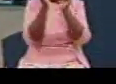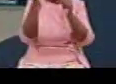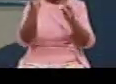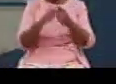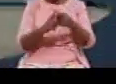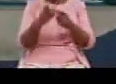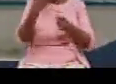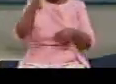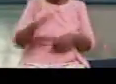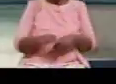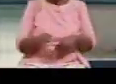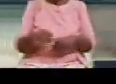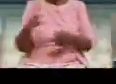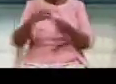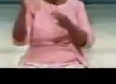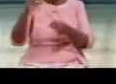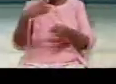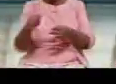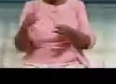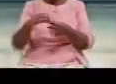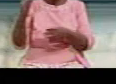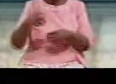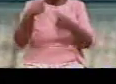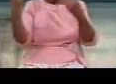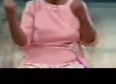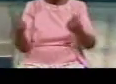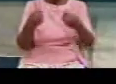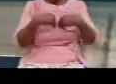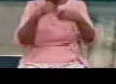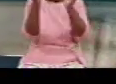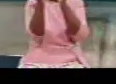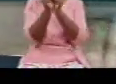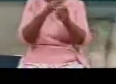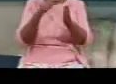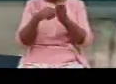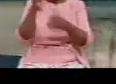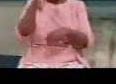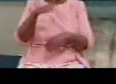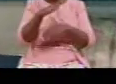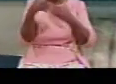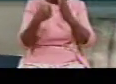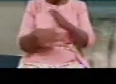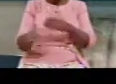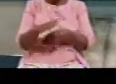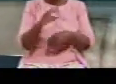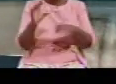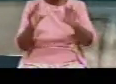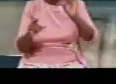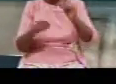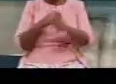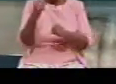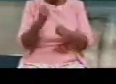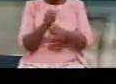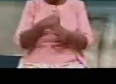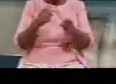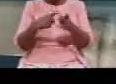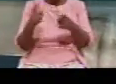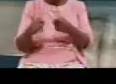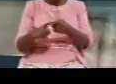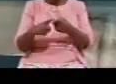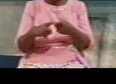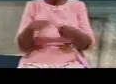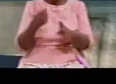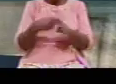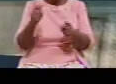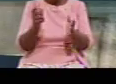The spirit of infirmity has bound this woman all these 18 years. And then Jesus, the word of God says